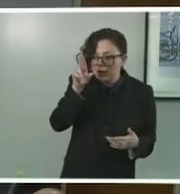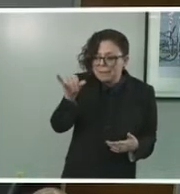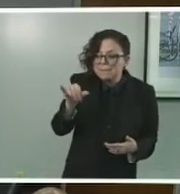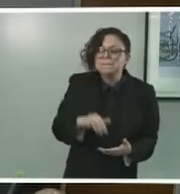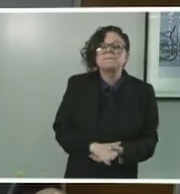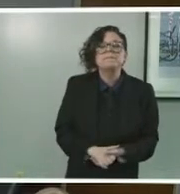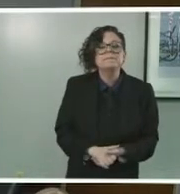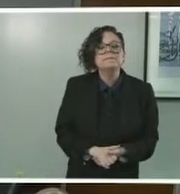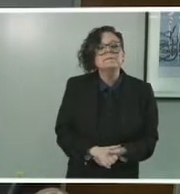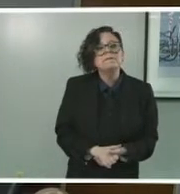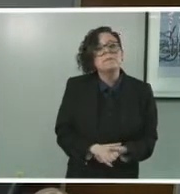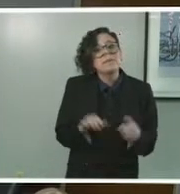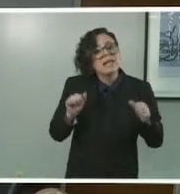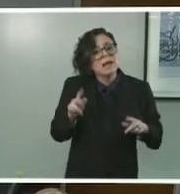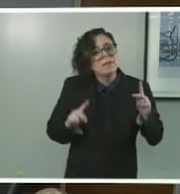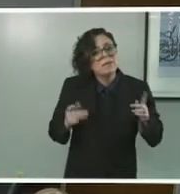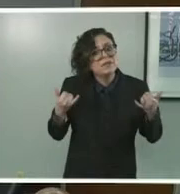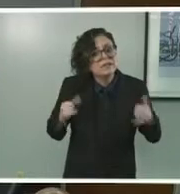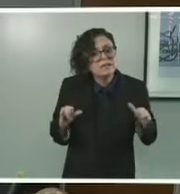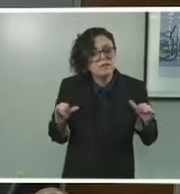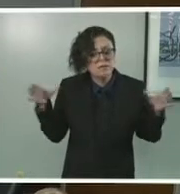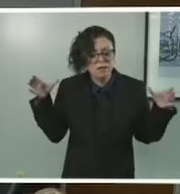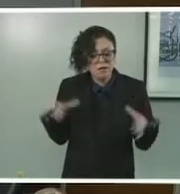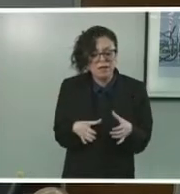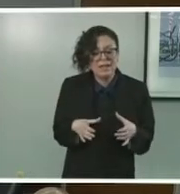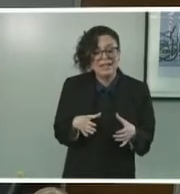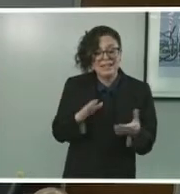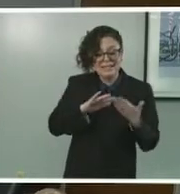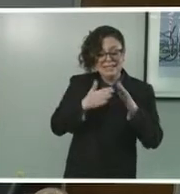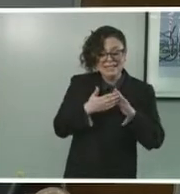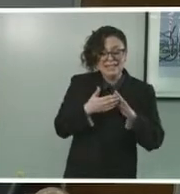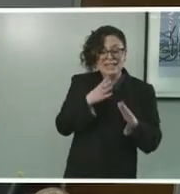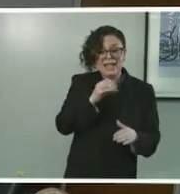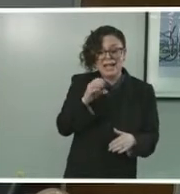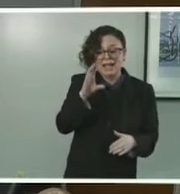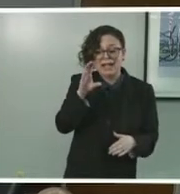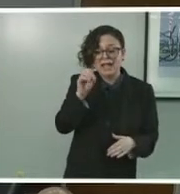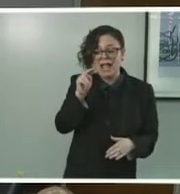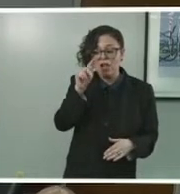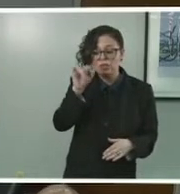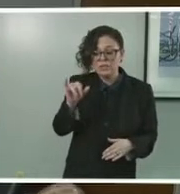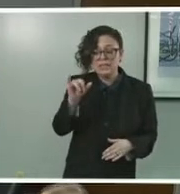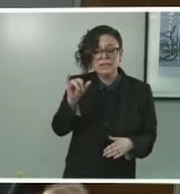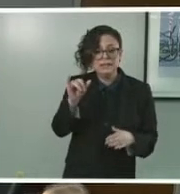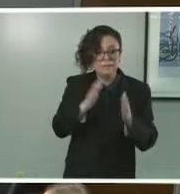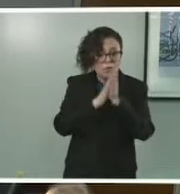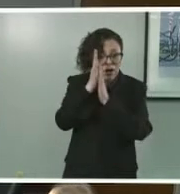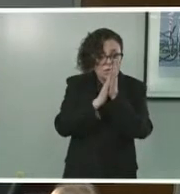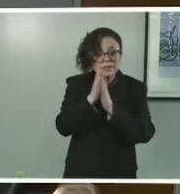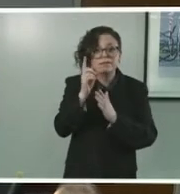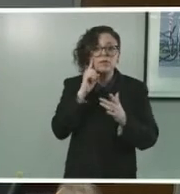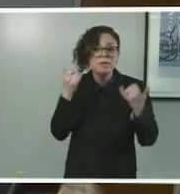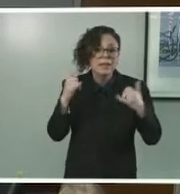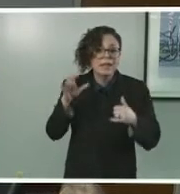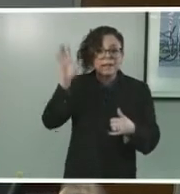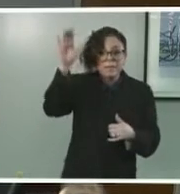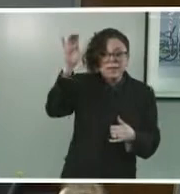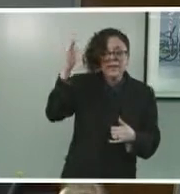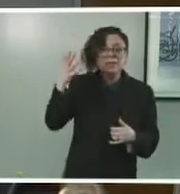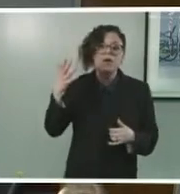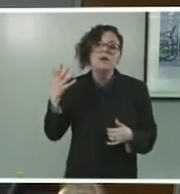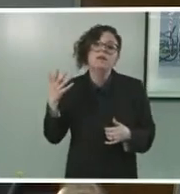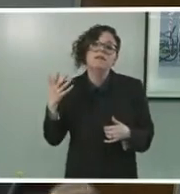welcome. Can people still congregate at city and county parks to play basketball, tennis, and other sports? Again,